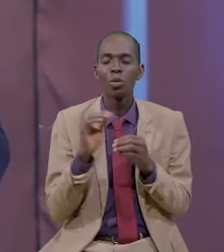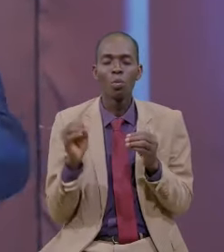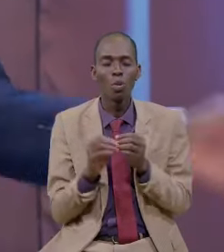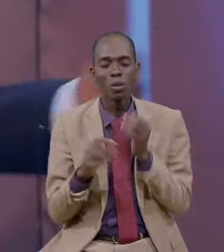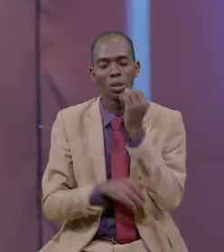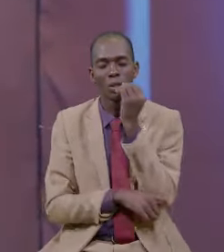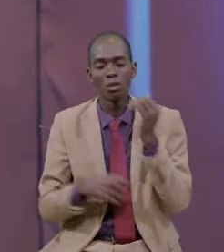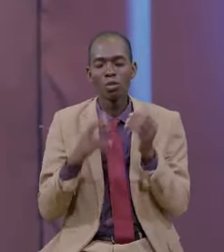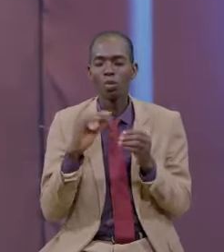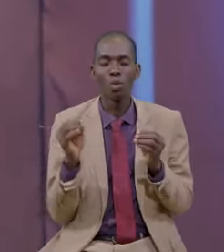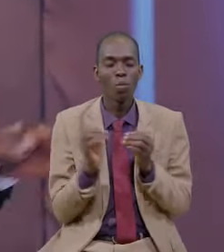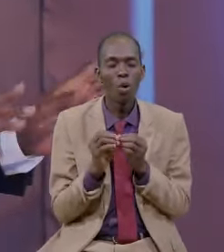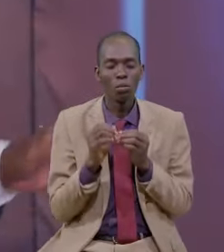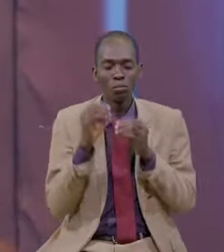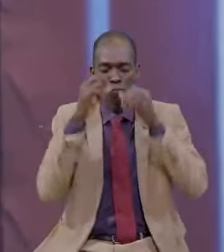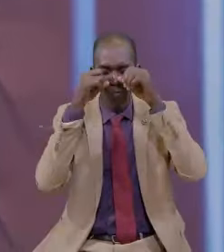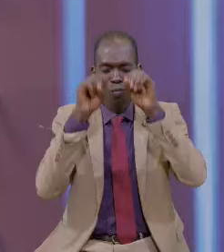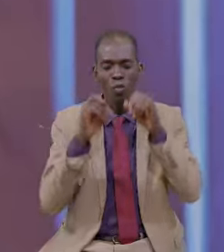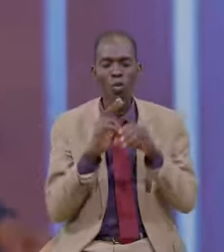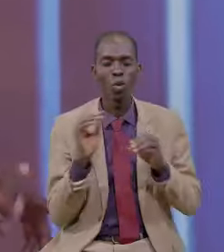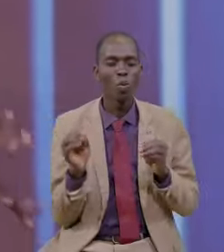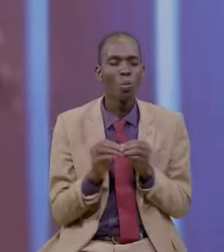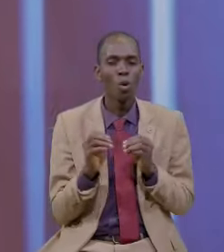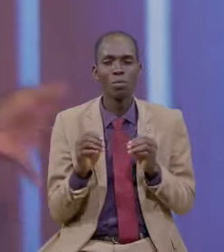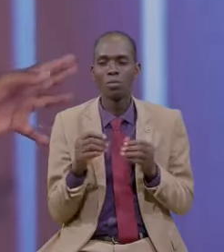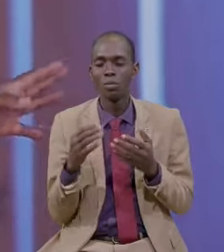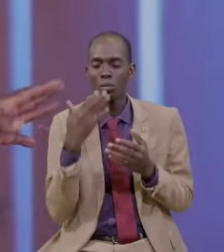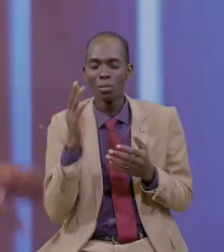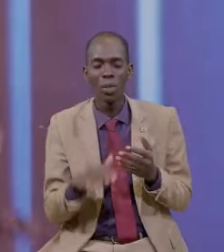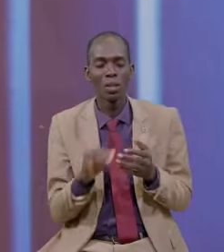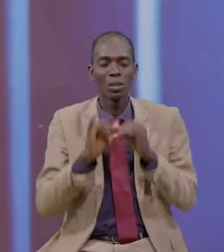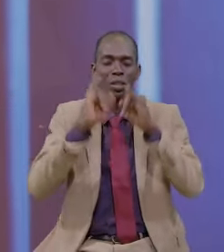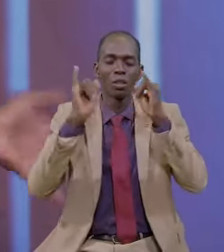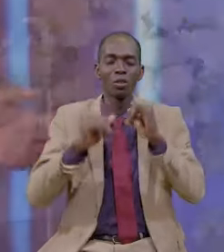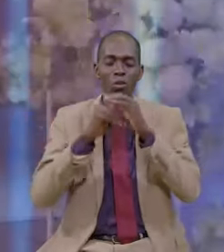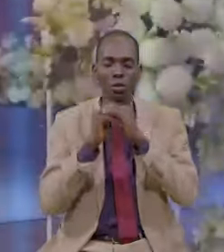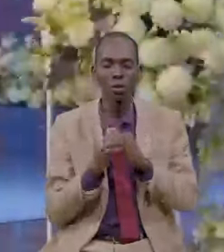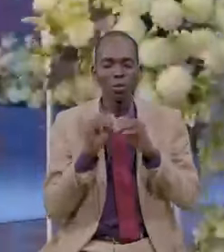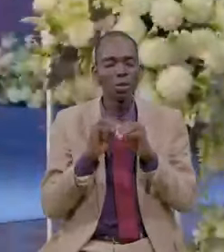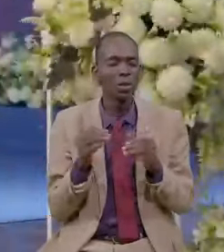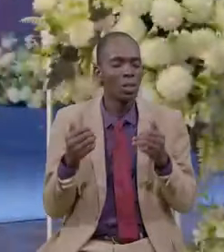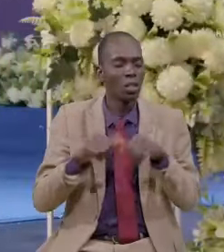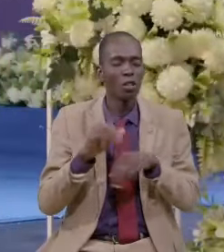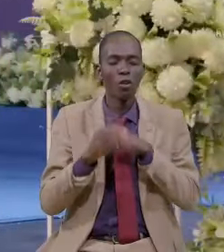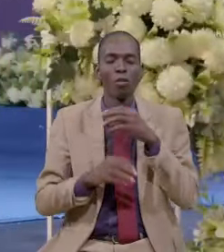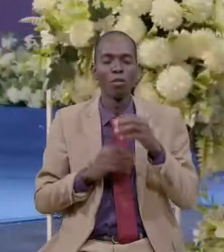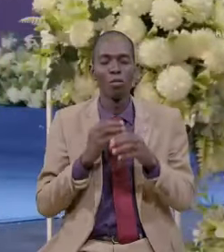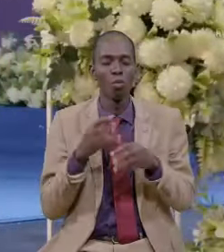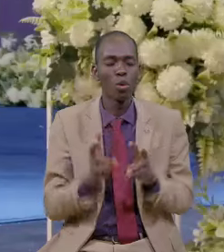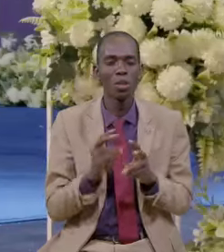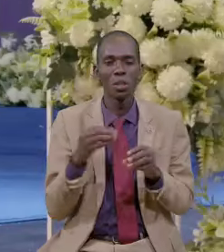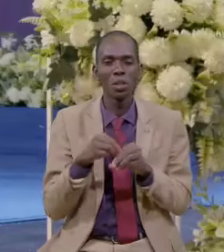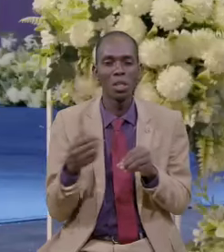more covetousness, praise the Lord, no more idolatry in any form, in any way, private or